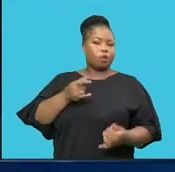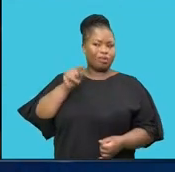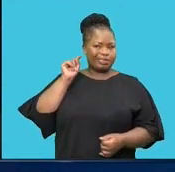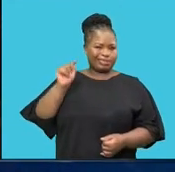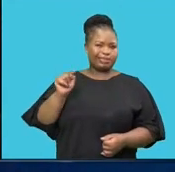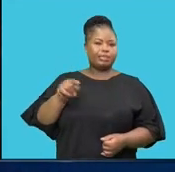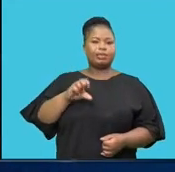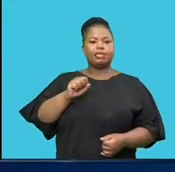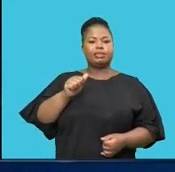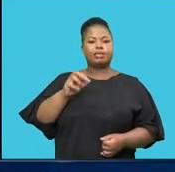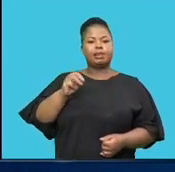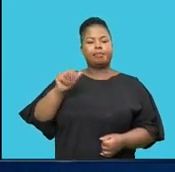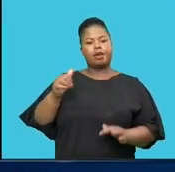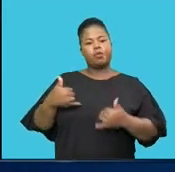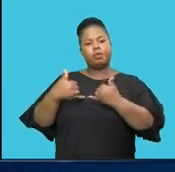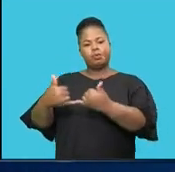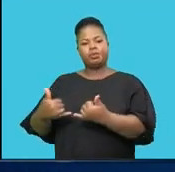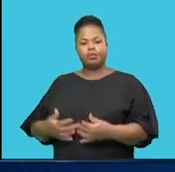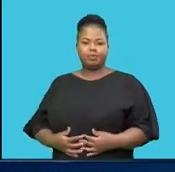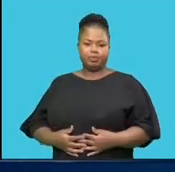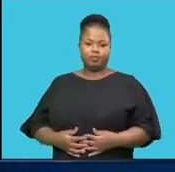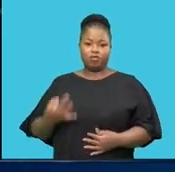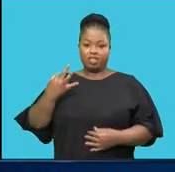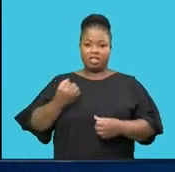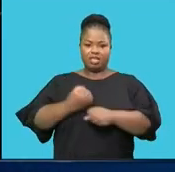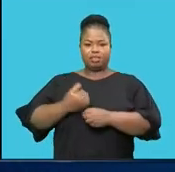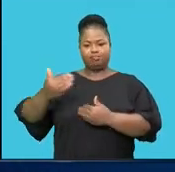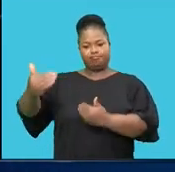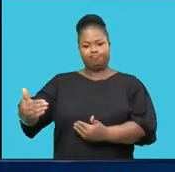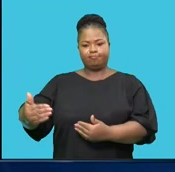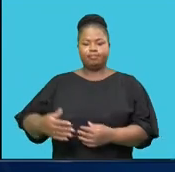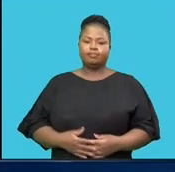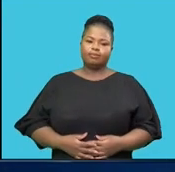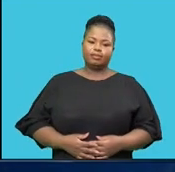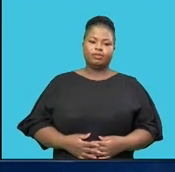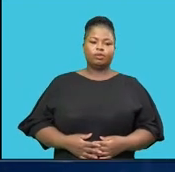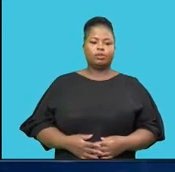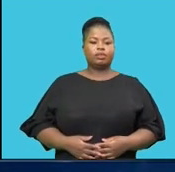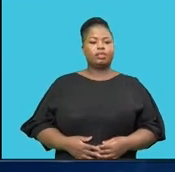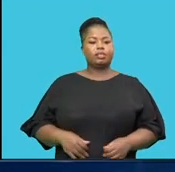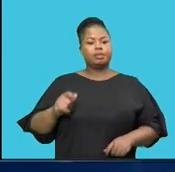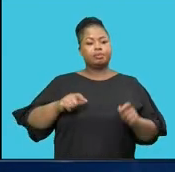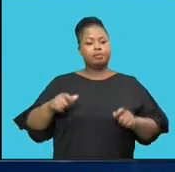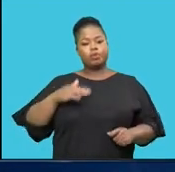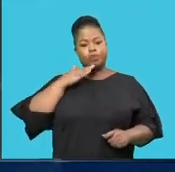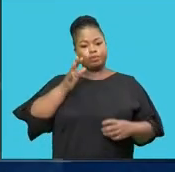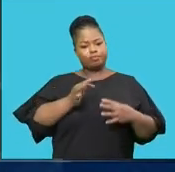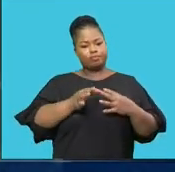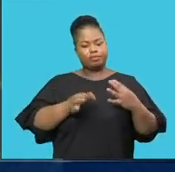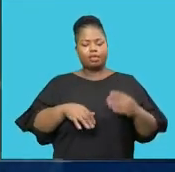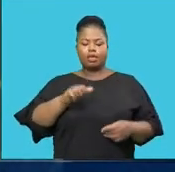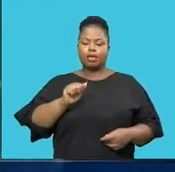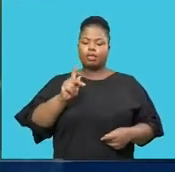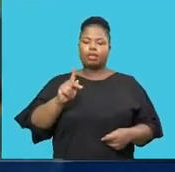la di-Summer Awards lemong tse tharo tse tlang. Bagethwa ba ka sehlohong monongwa ha ba aga sebini